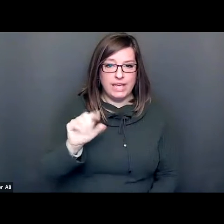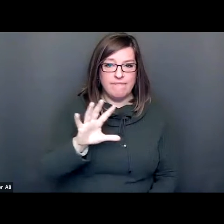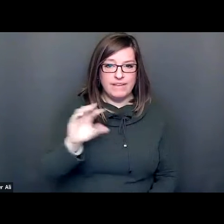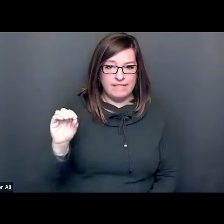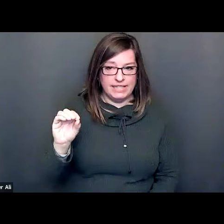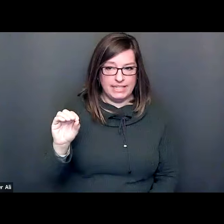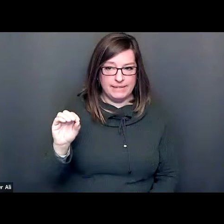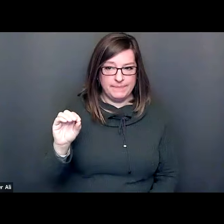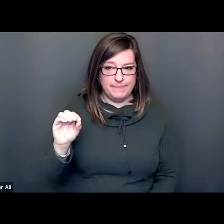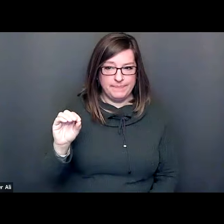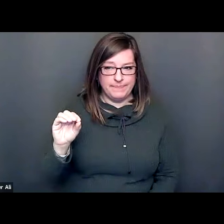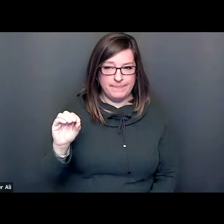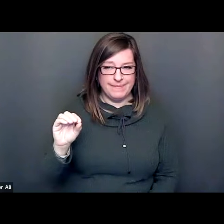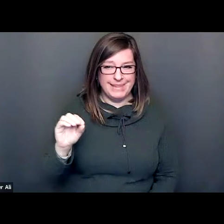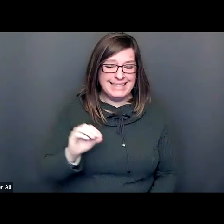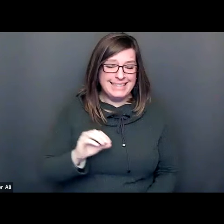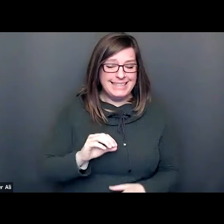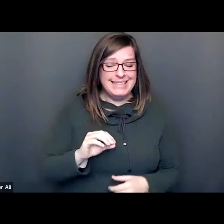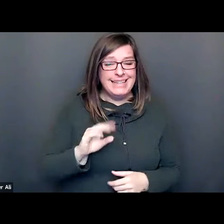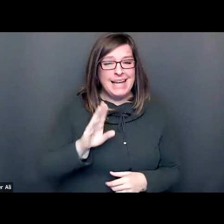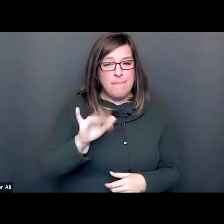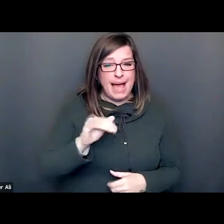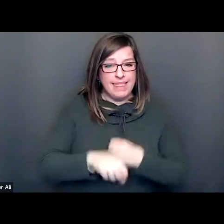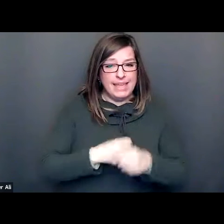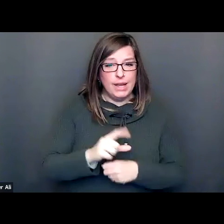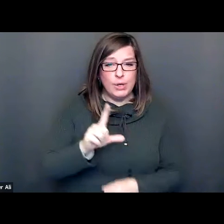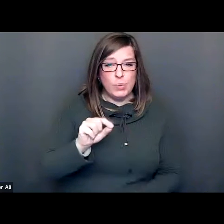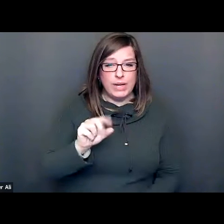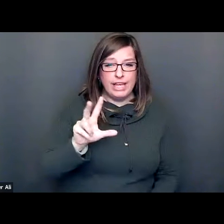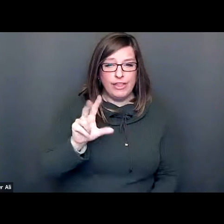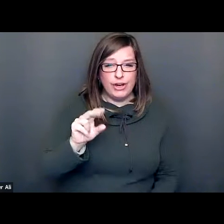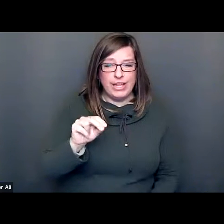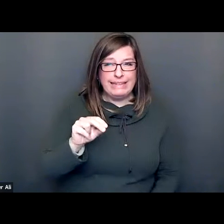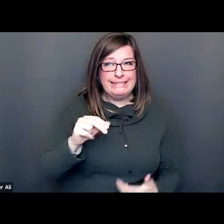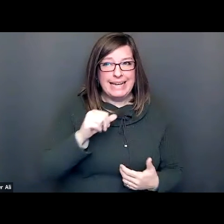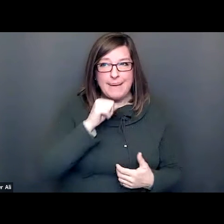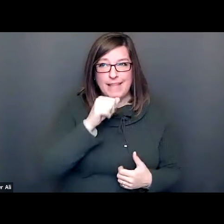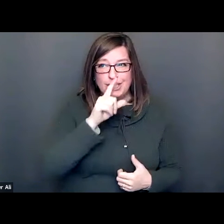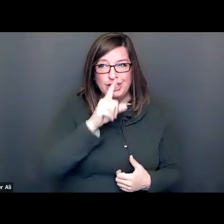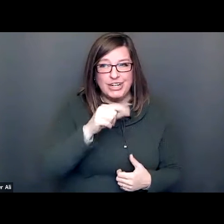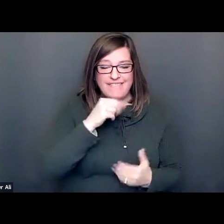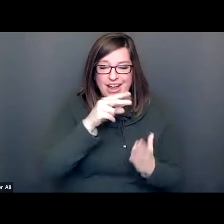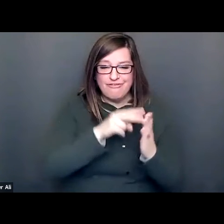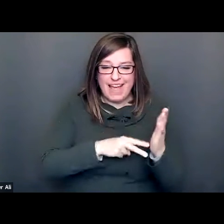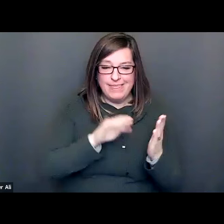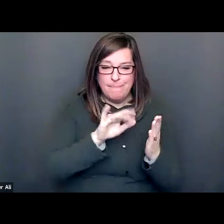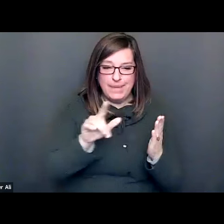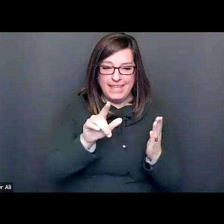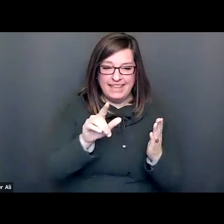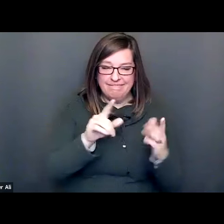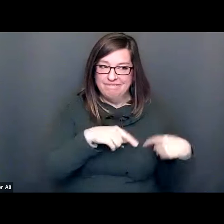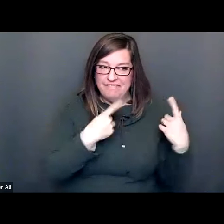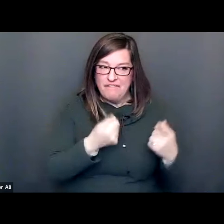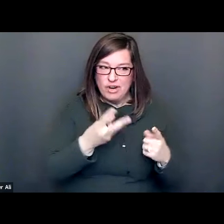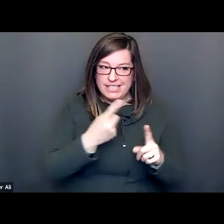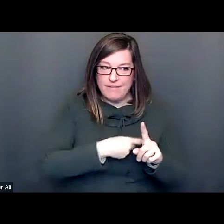And I think by 2030, I really haven't looked at that bill in a couple months. So, you know, take this piece with a grain of